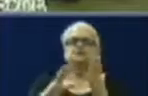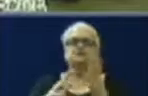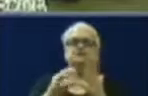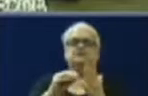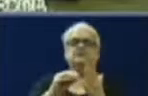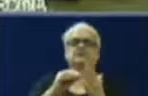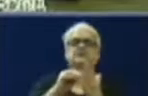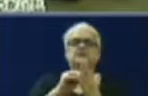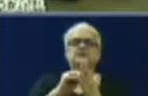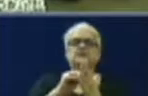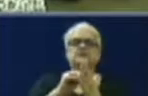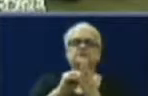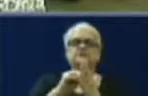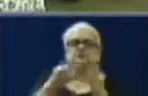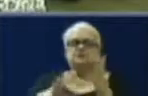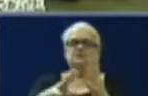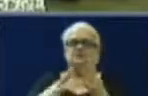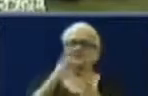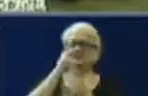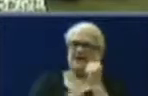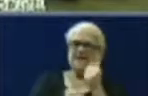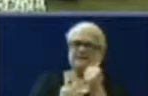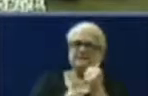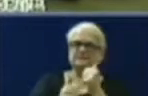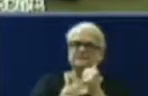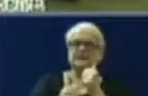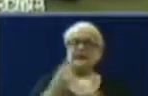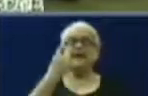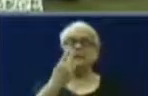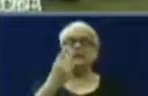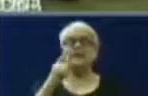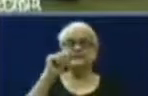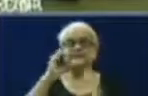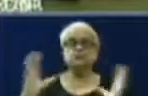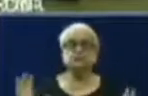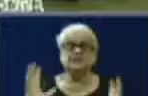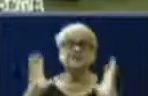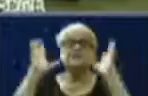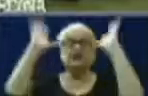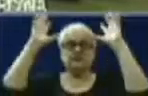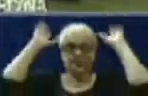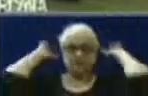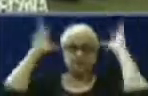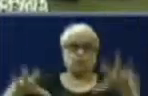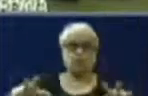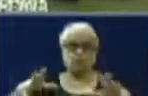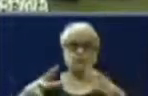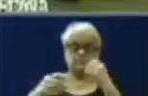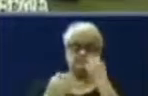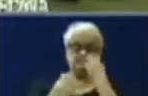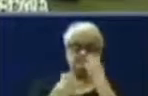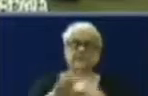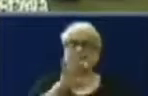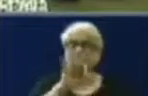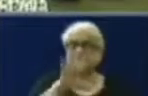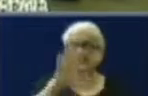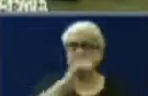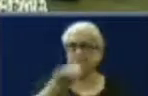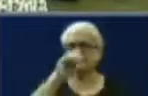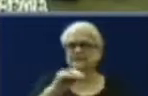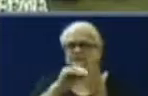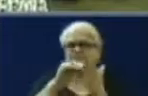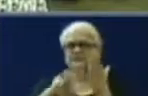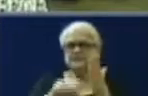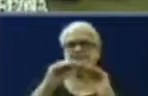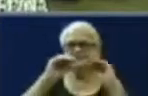by students above the heads of students and thrown. On the heels of that, 95% of the teachers do not believe the administration